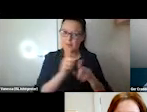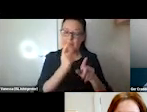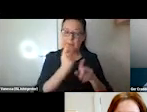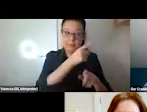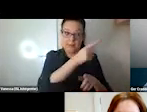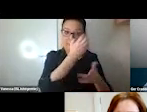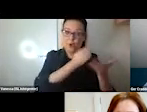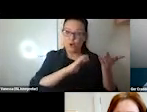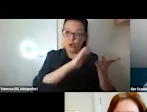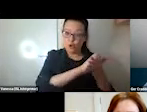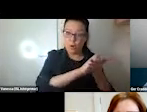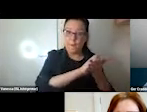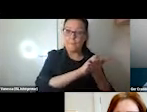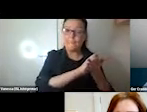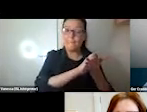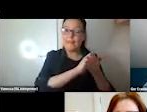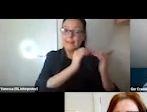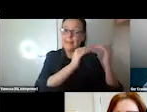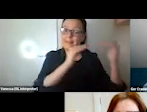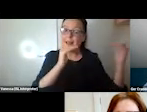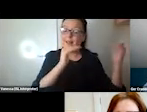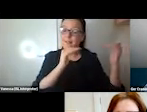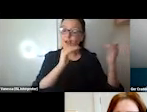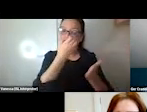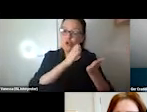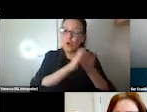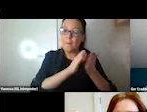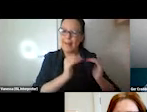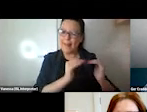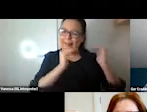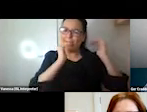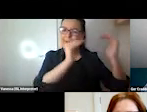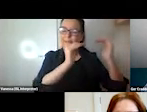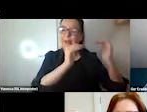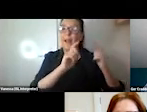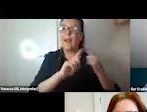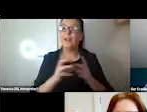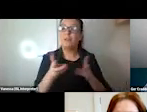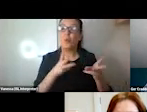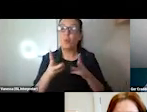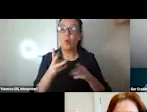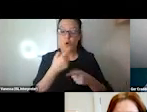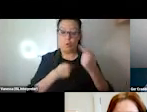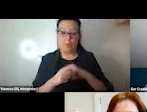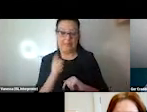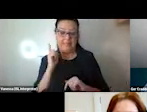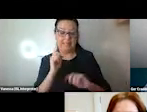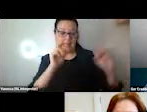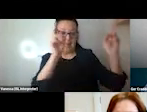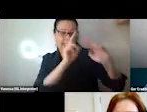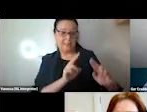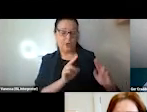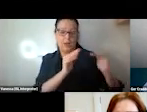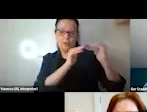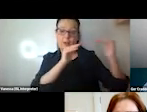SEN, SENELEC, at a European level, and also work that we've done at international level by the International